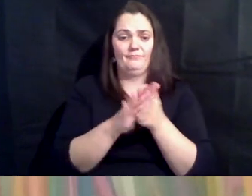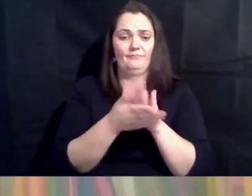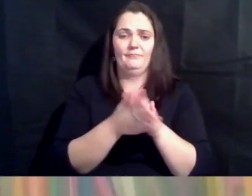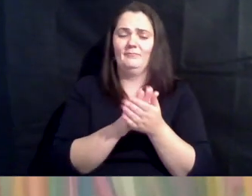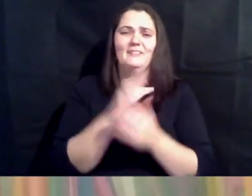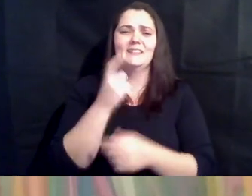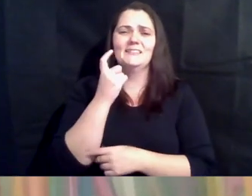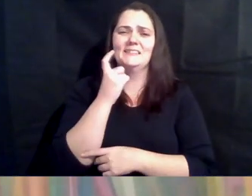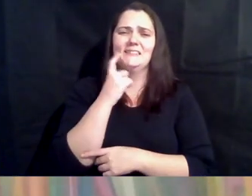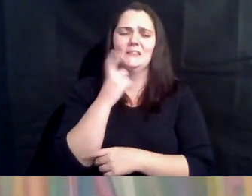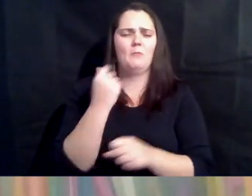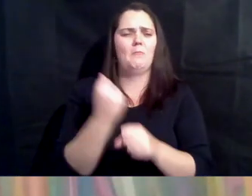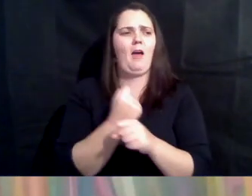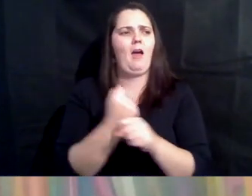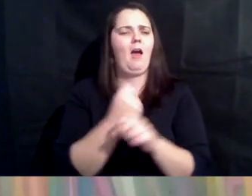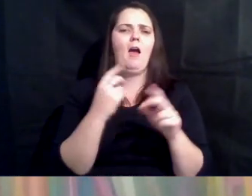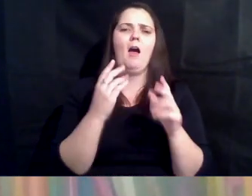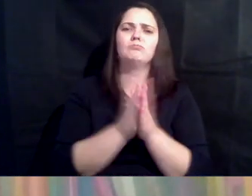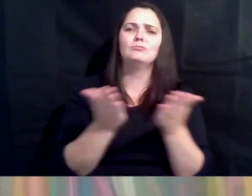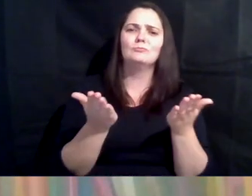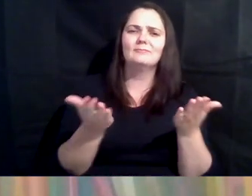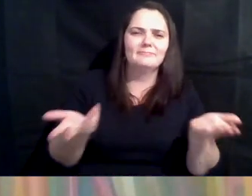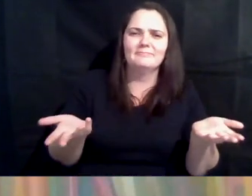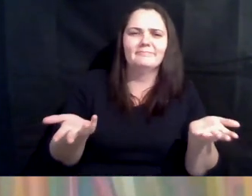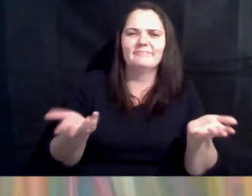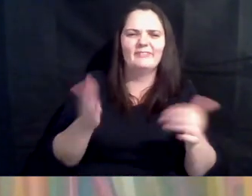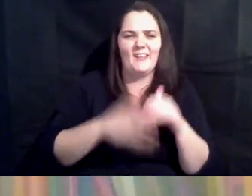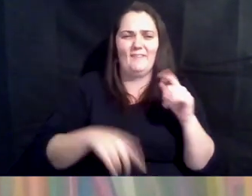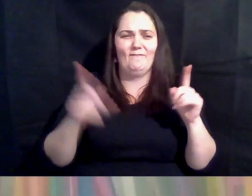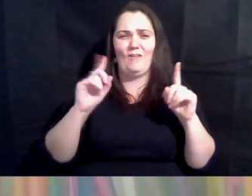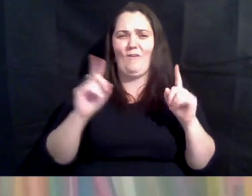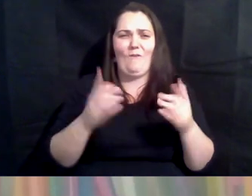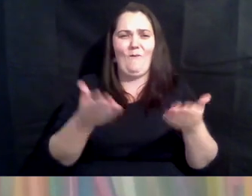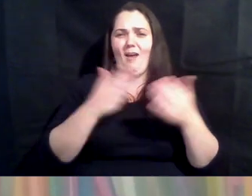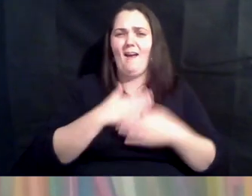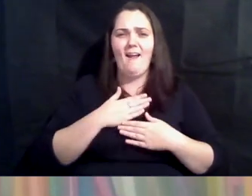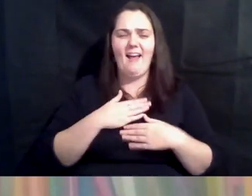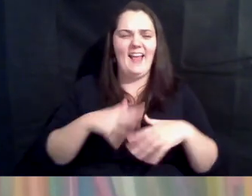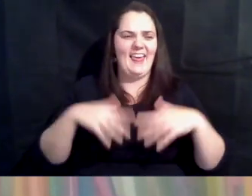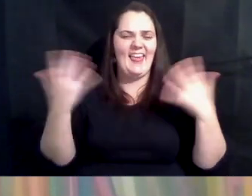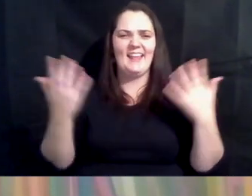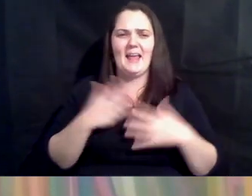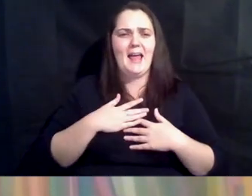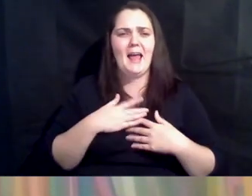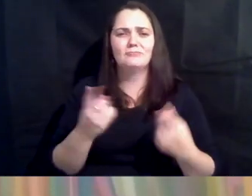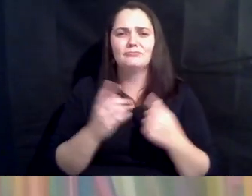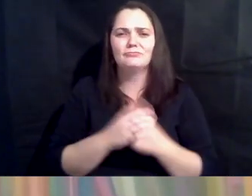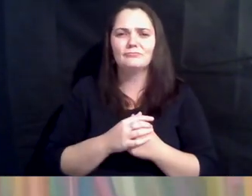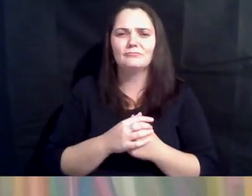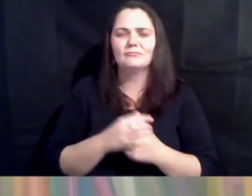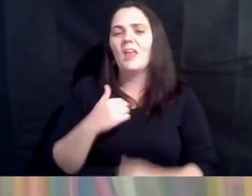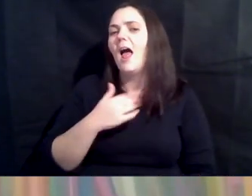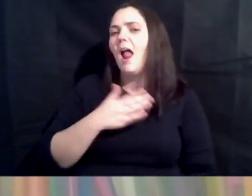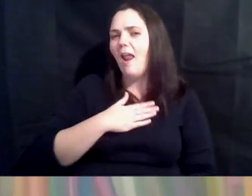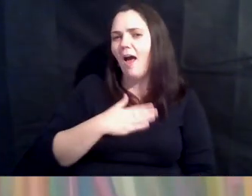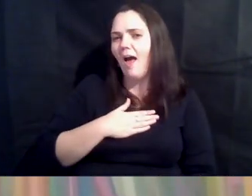that you want. I don't know, there was just something that I really loved about that, because it didn't have to be, you know, you don't have to submit your